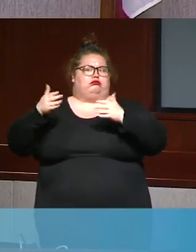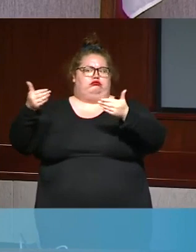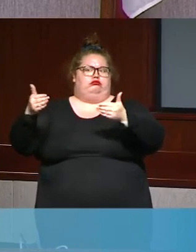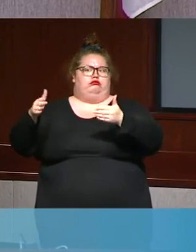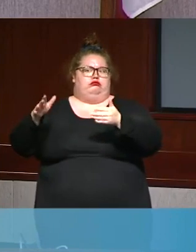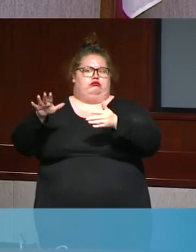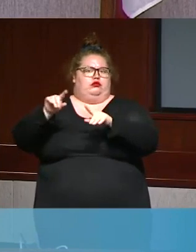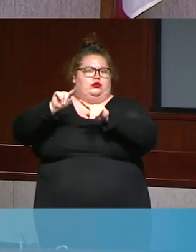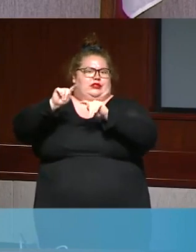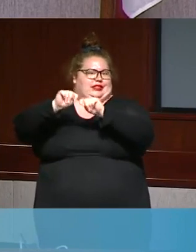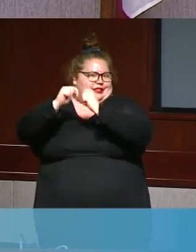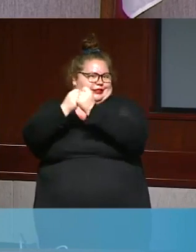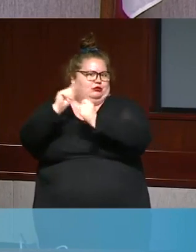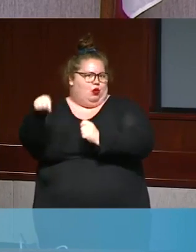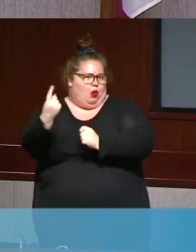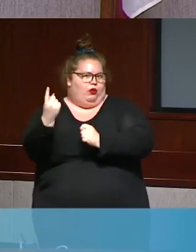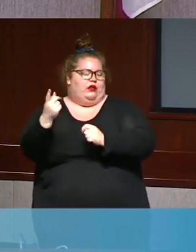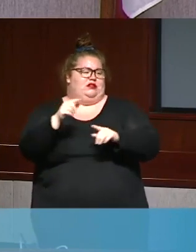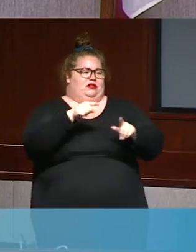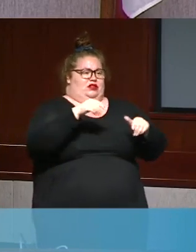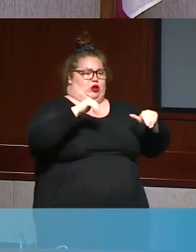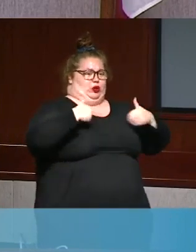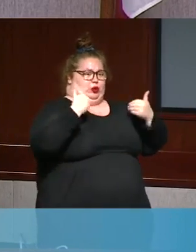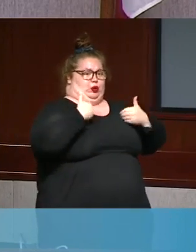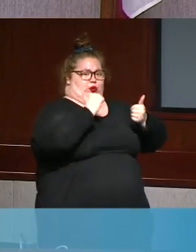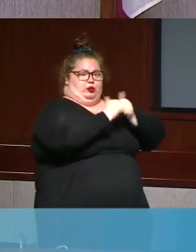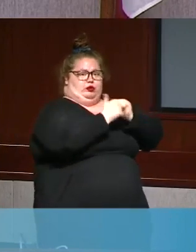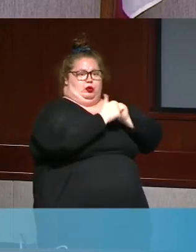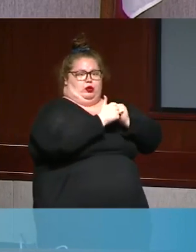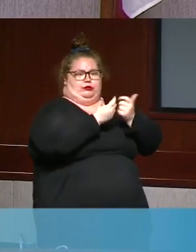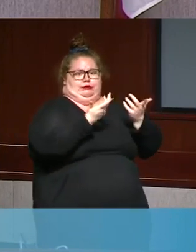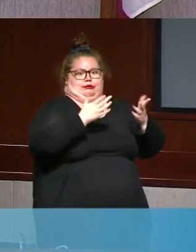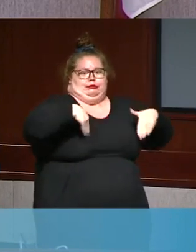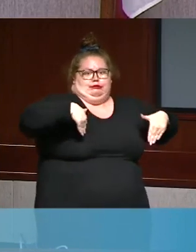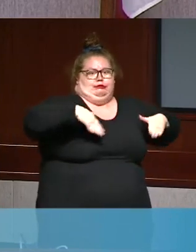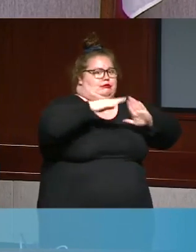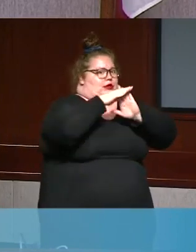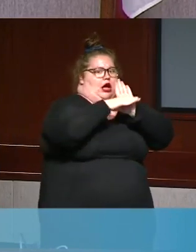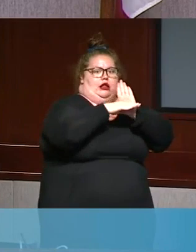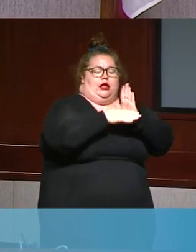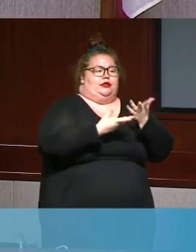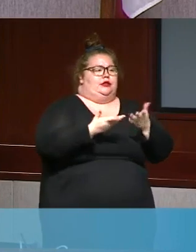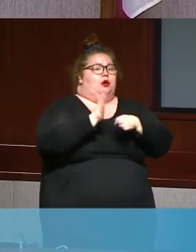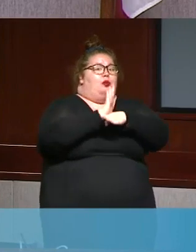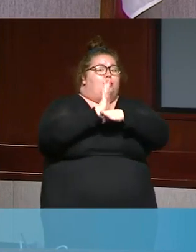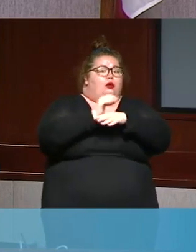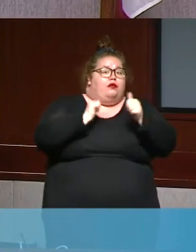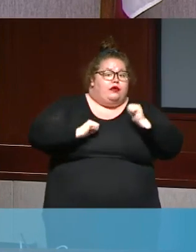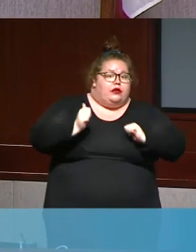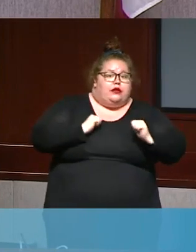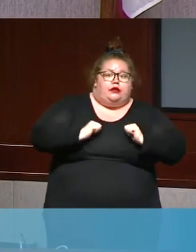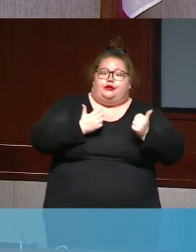directive on youth sports, organized youth sports here in Kern County. Movie theaters cannot open yet.